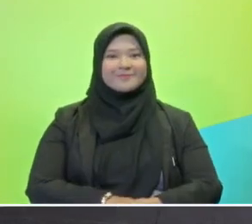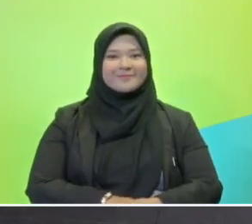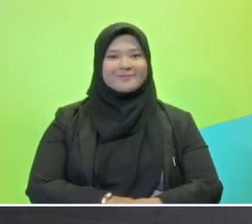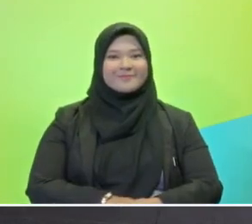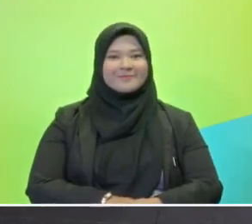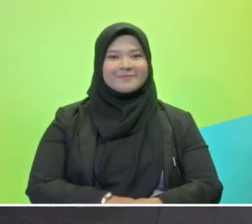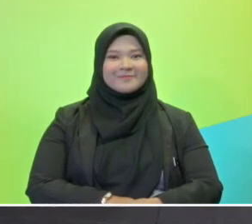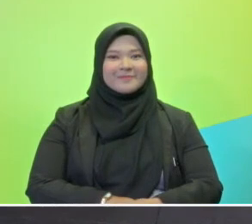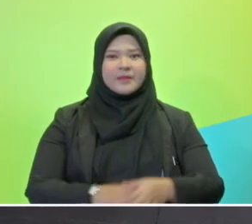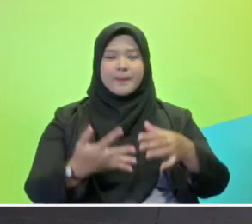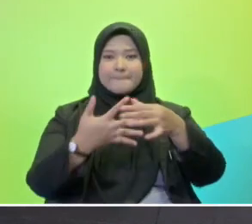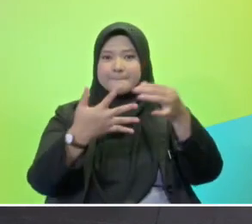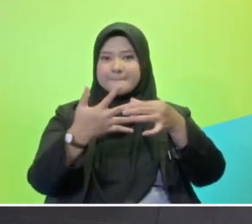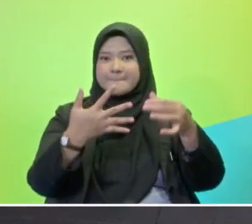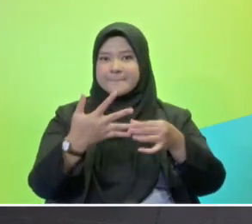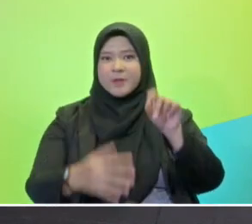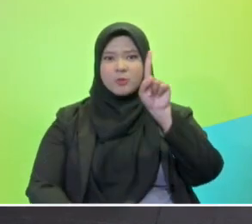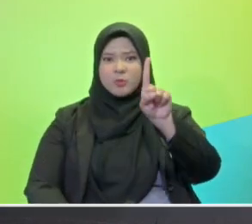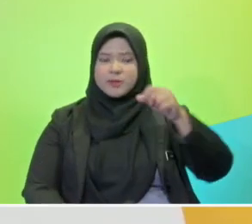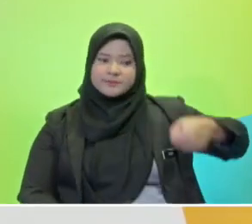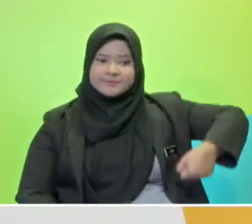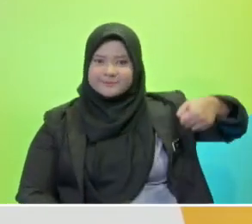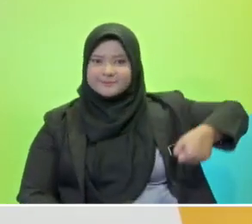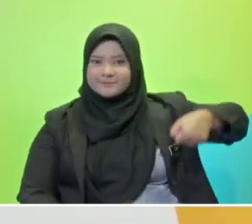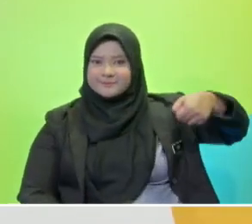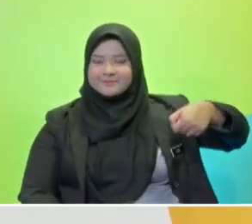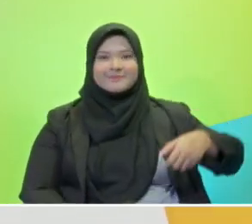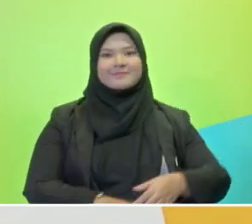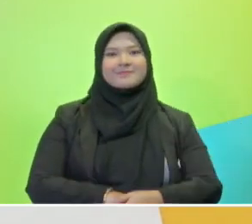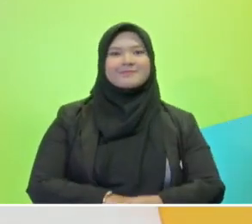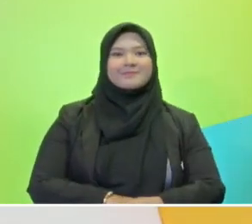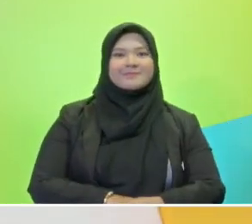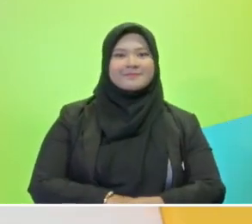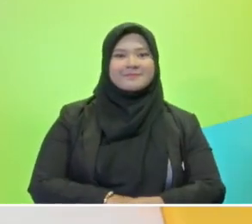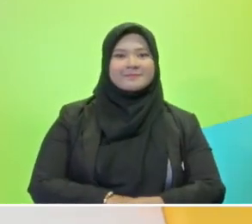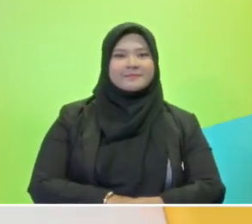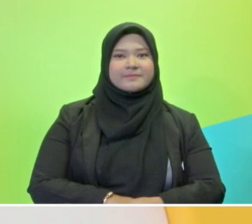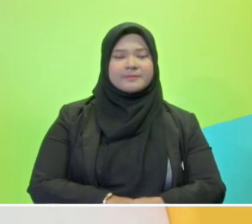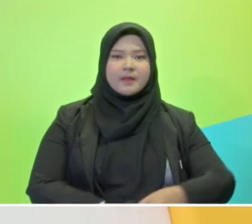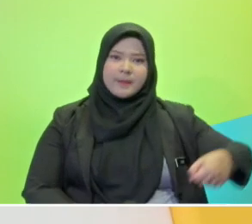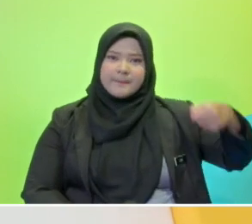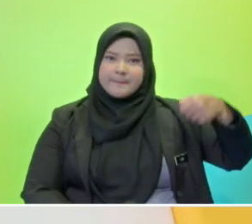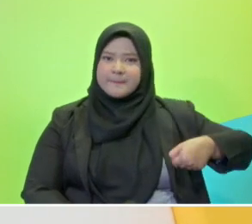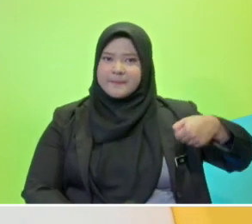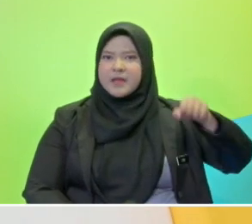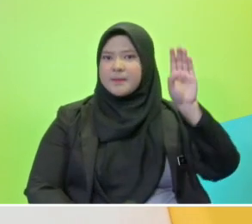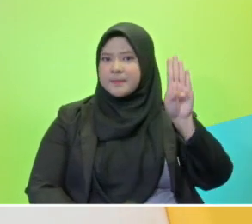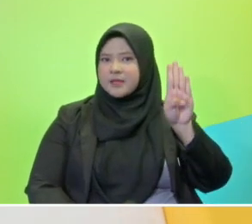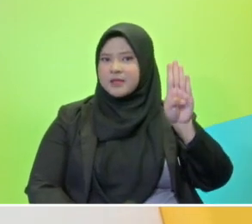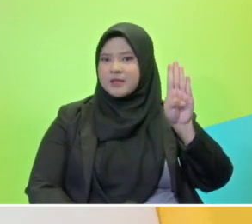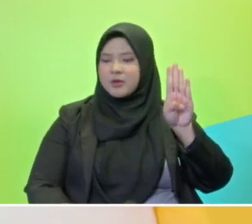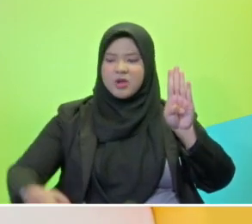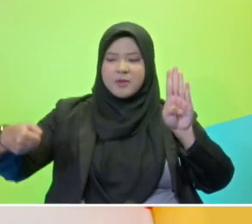Okay, Azra, pick a bag. Which one you like to have? B or C? B or C, yes. B or C.